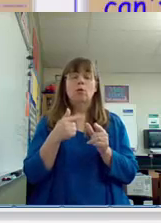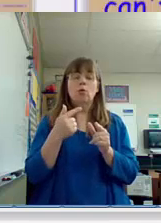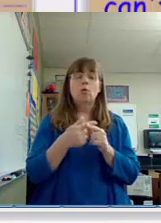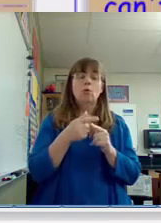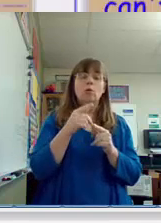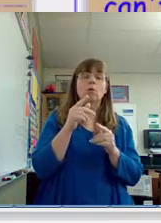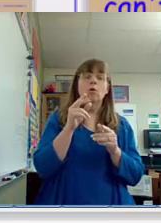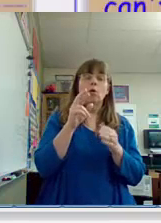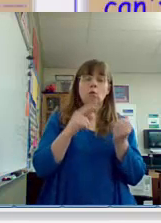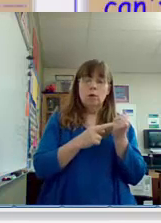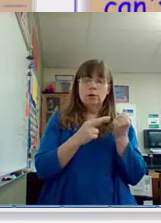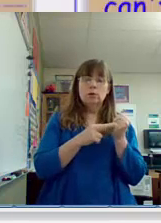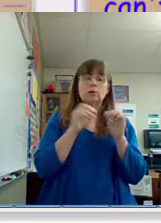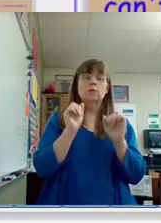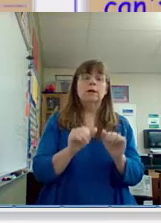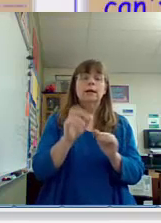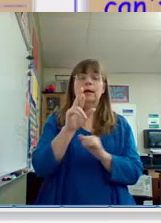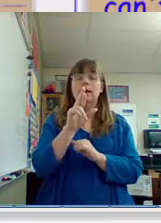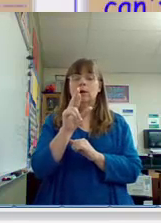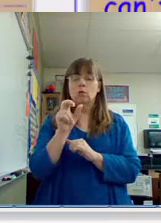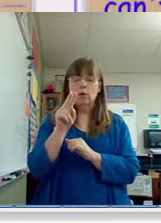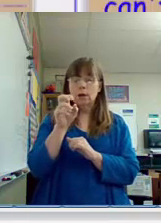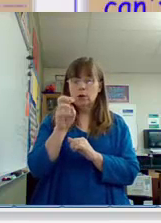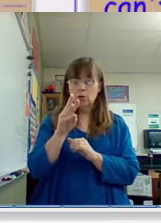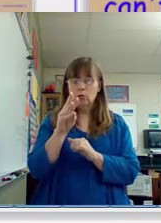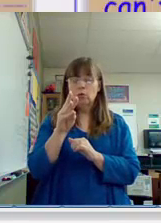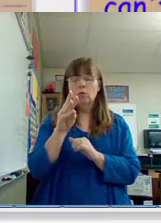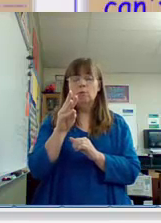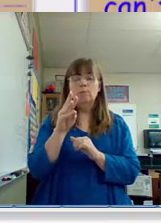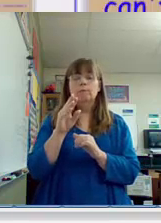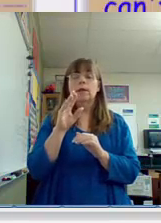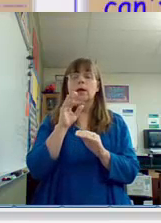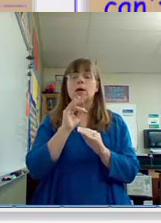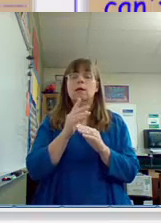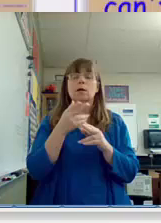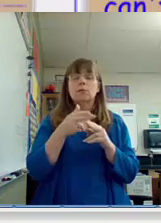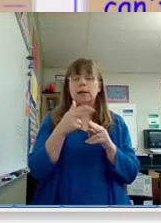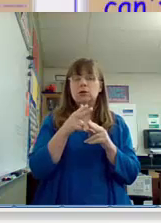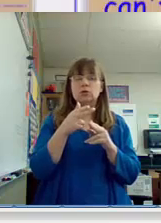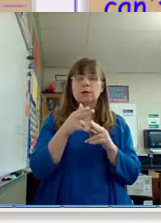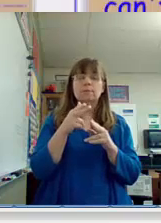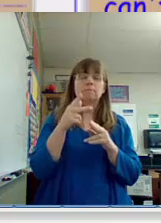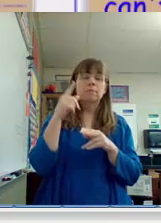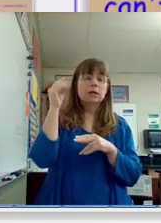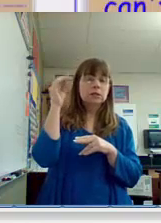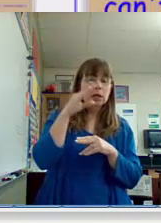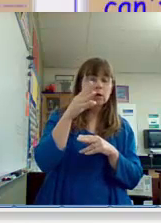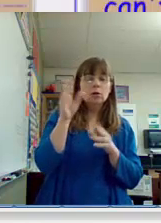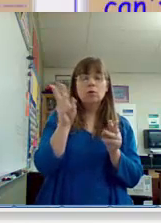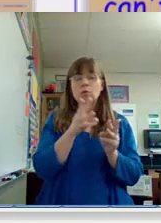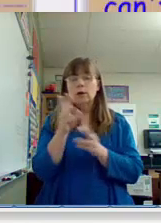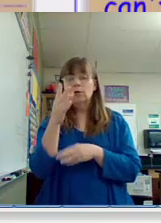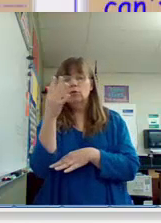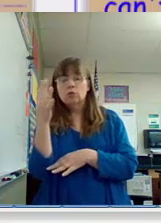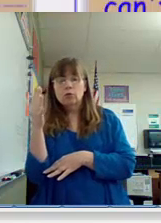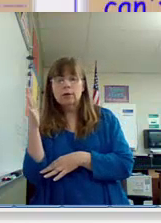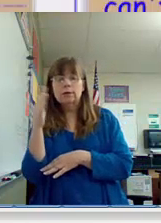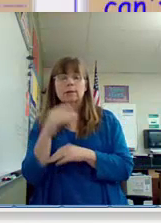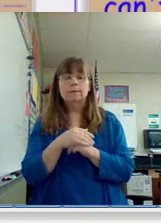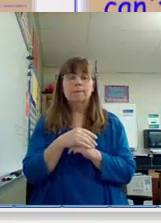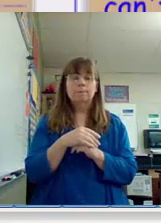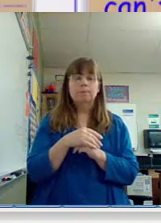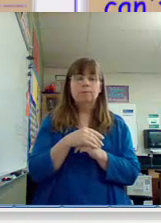renewable resources. These are resources that can be replaced in a short time, like the sun, the wind, trees. We can always plant more